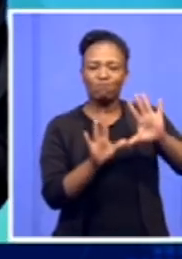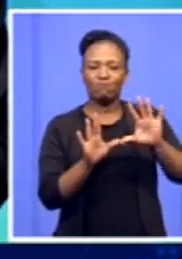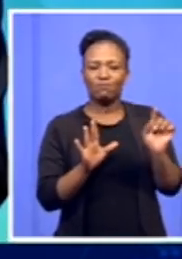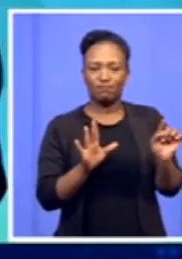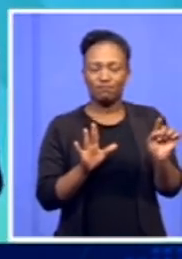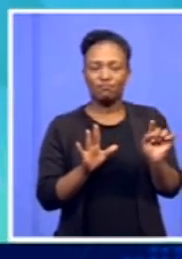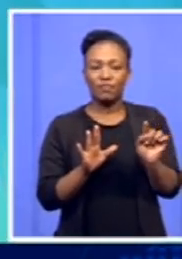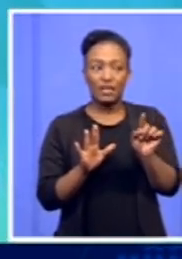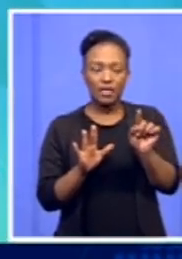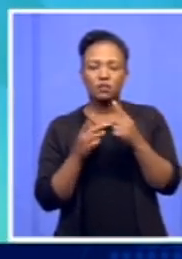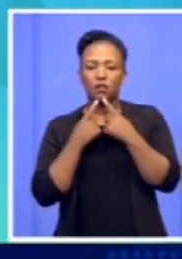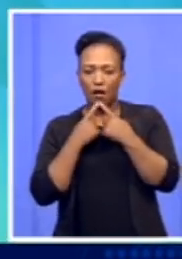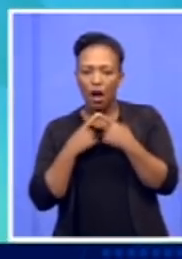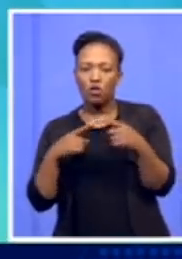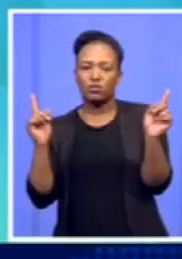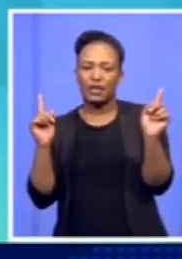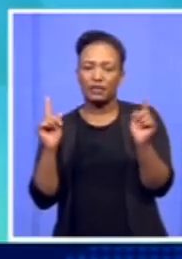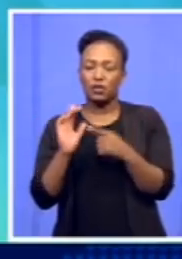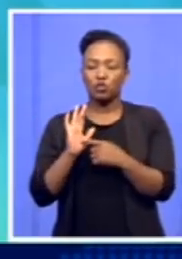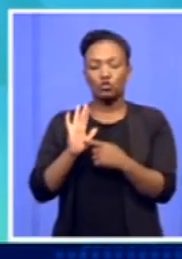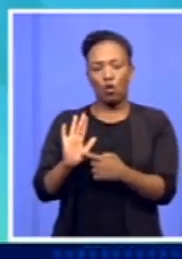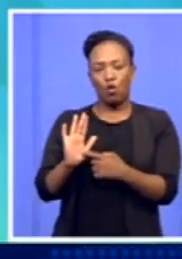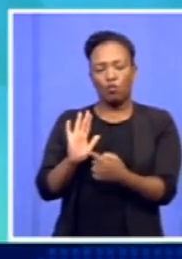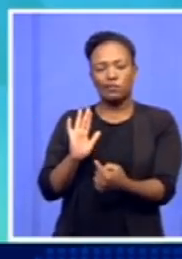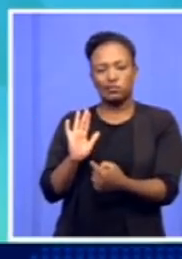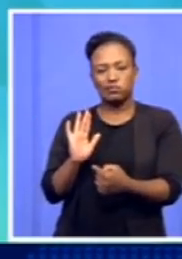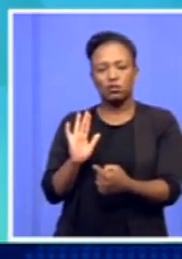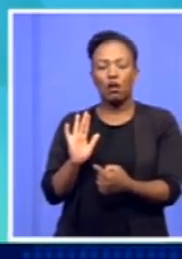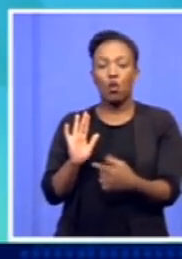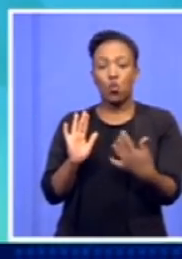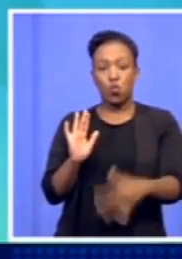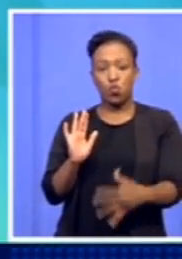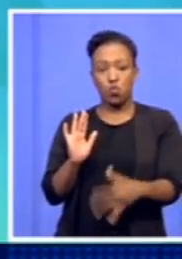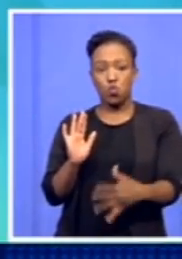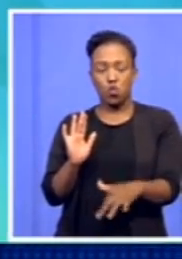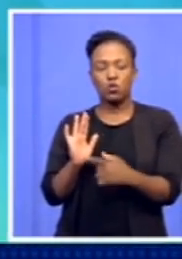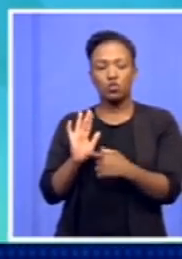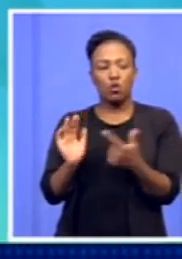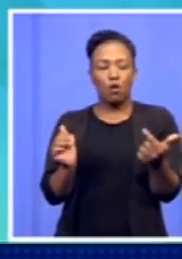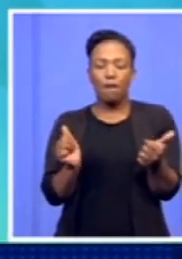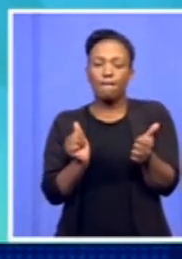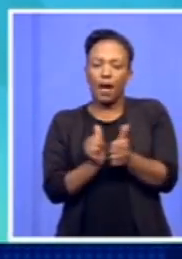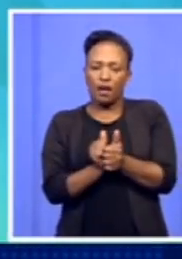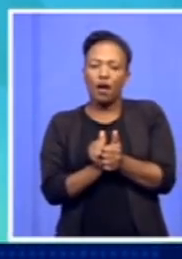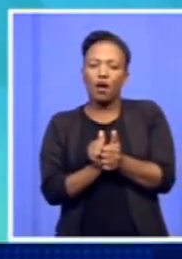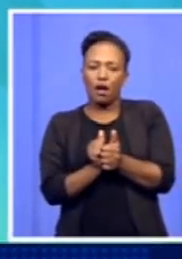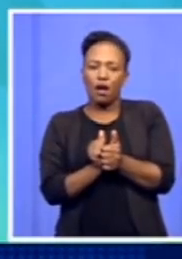and demonstrates the power of partnership to change the trajectory of Africa's health security for the